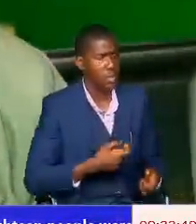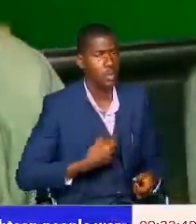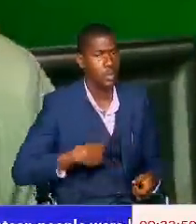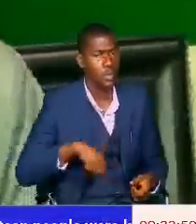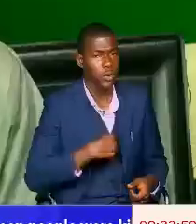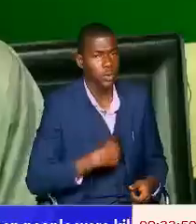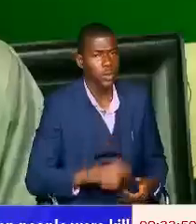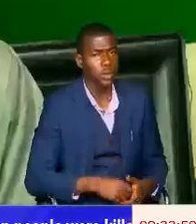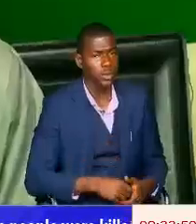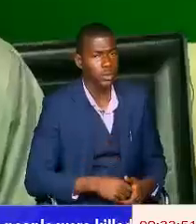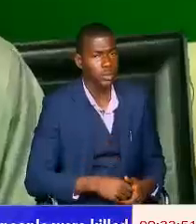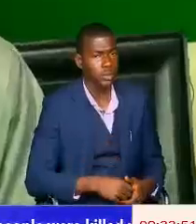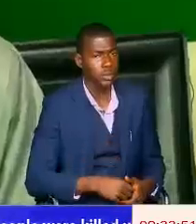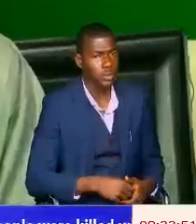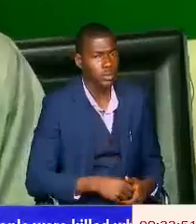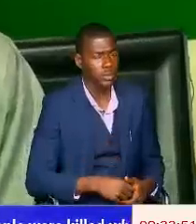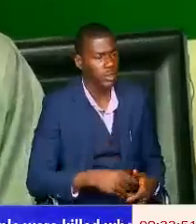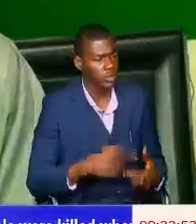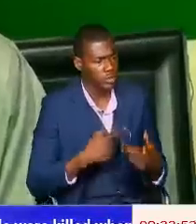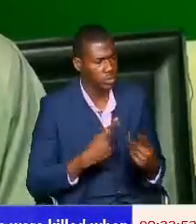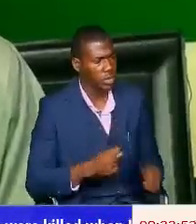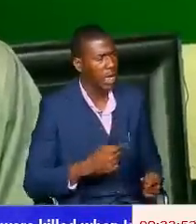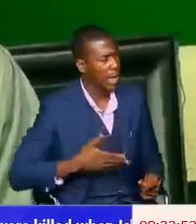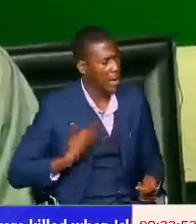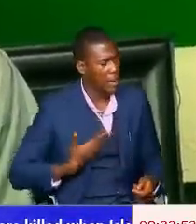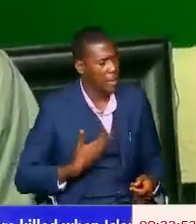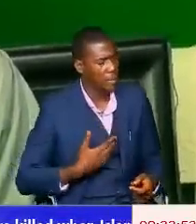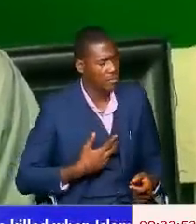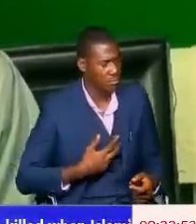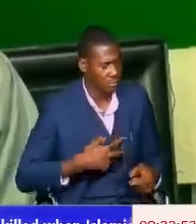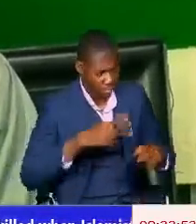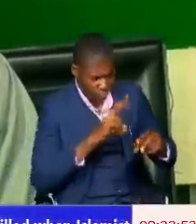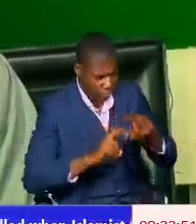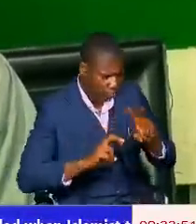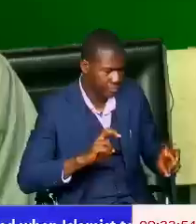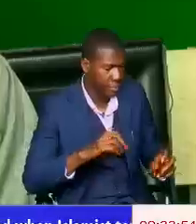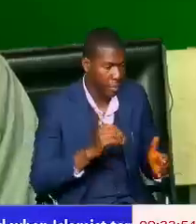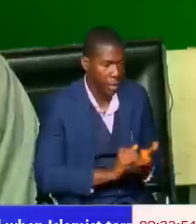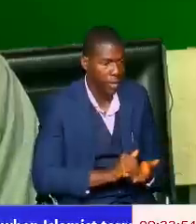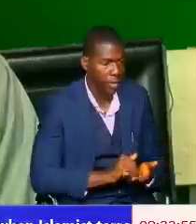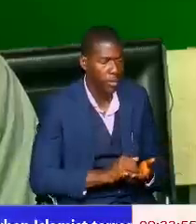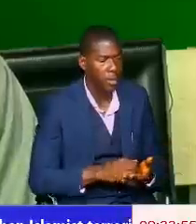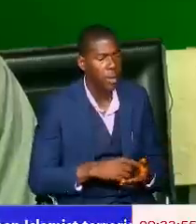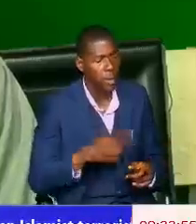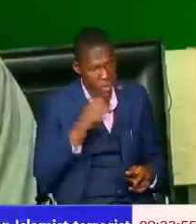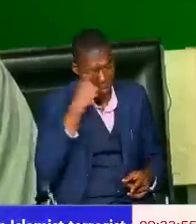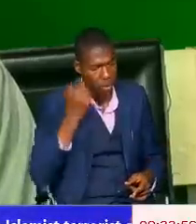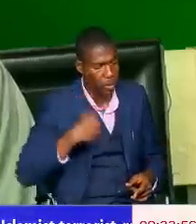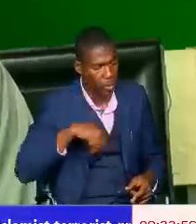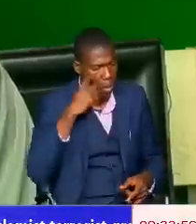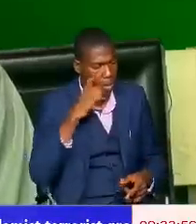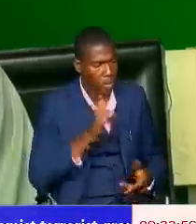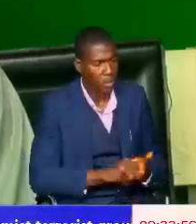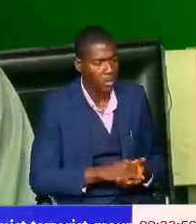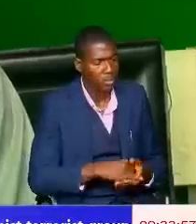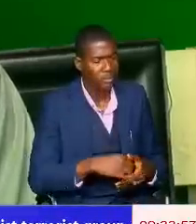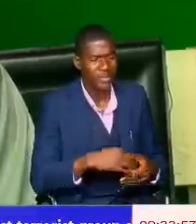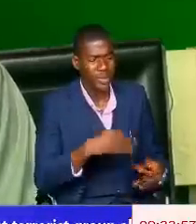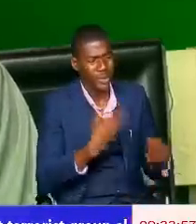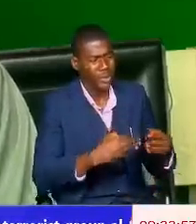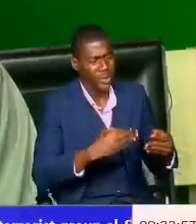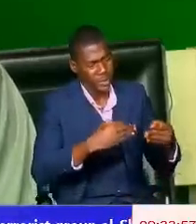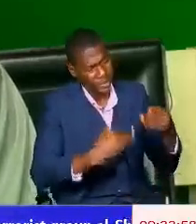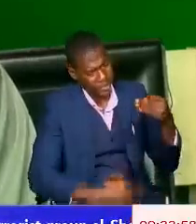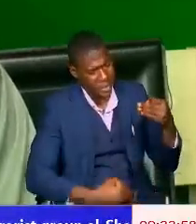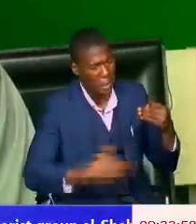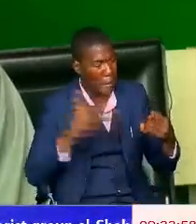that we happily revisit, because we realize there's been so much injustices in the past.